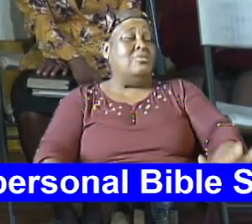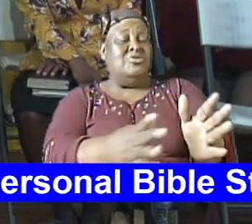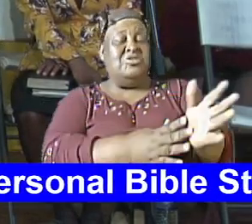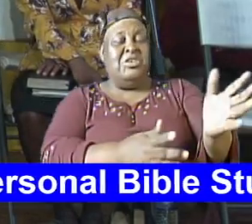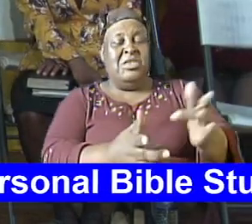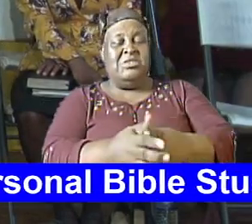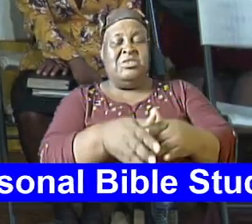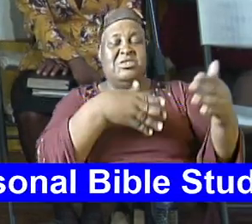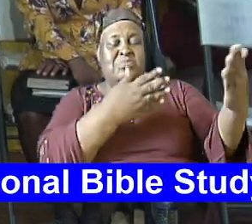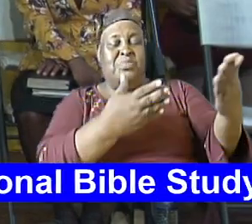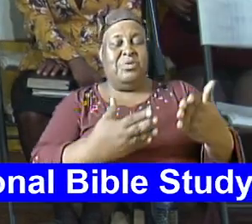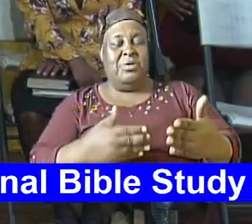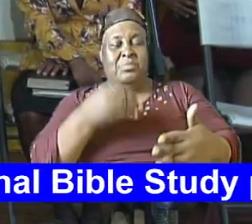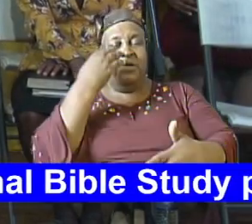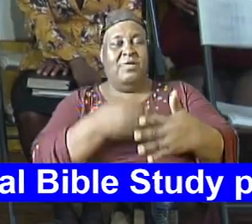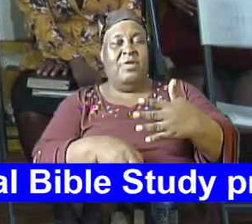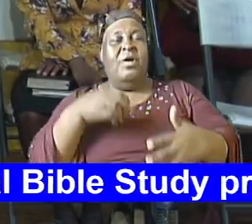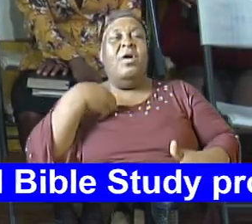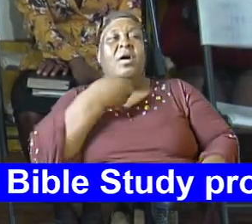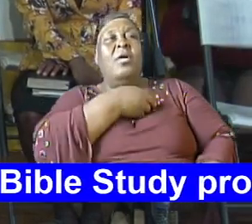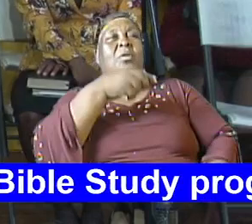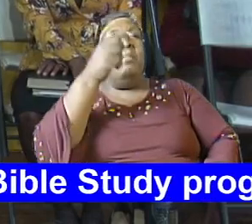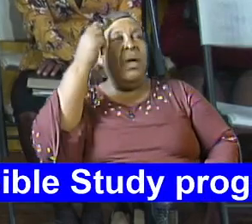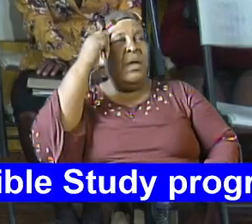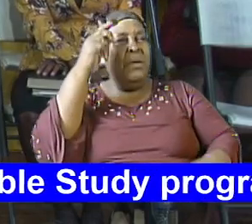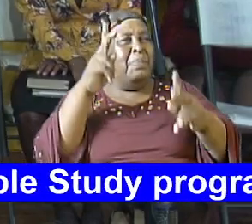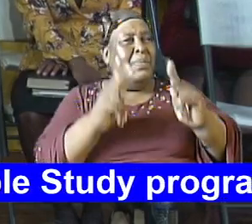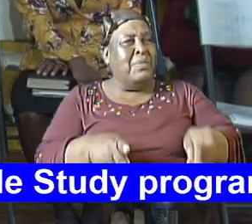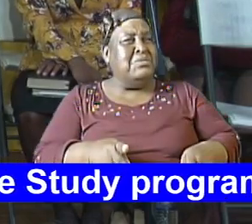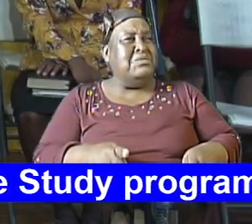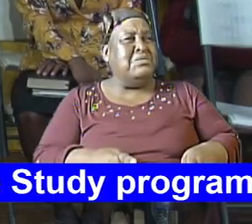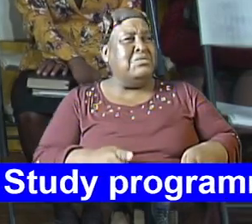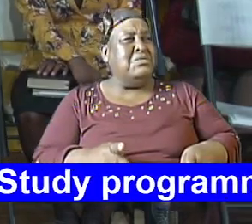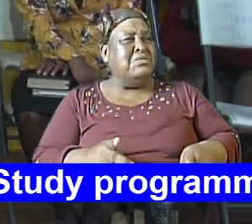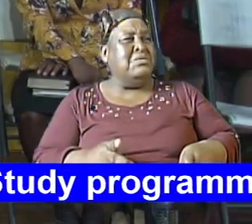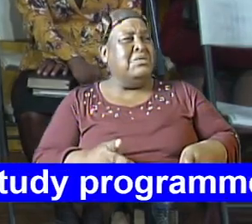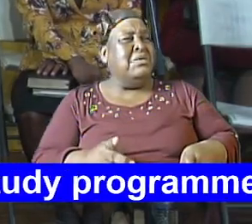Jesus bring before our mind the person who